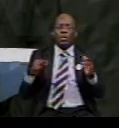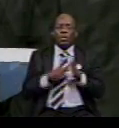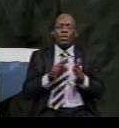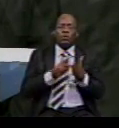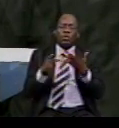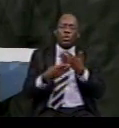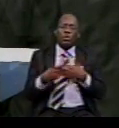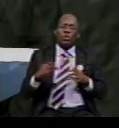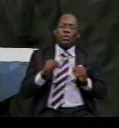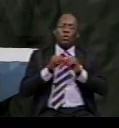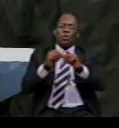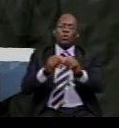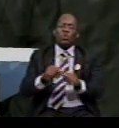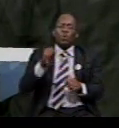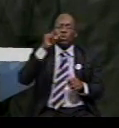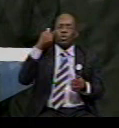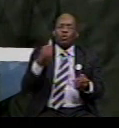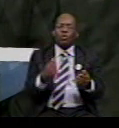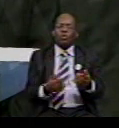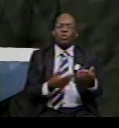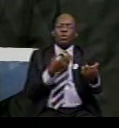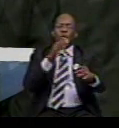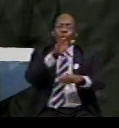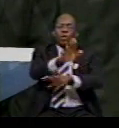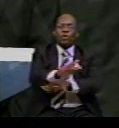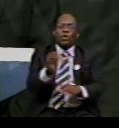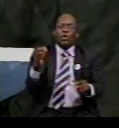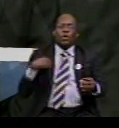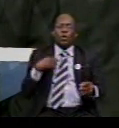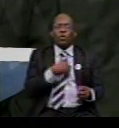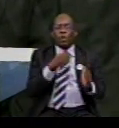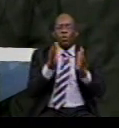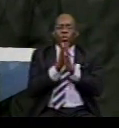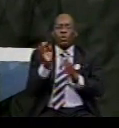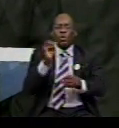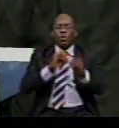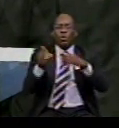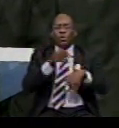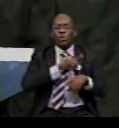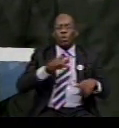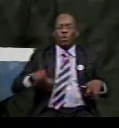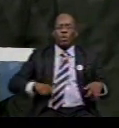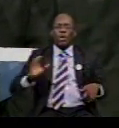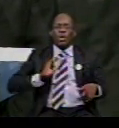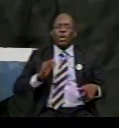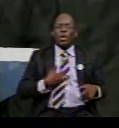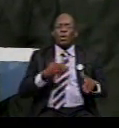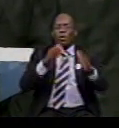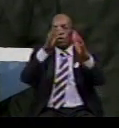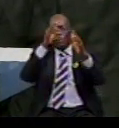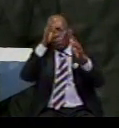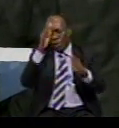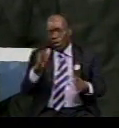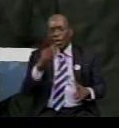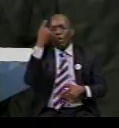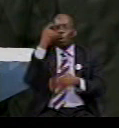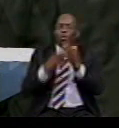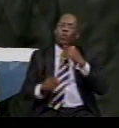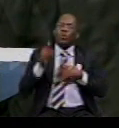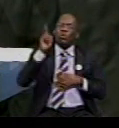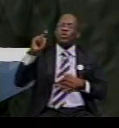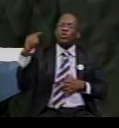evening, we pray, O Lord our Father, that what you have never done in the history of